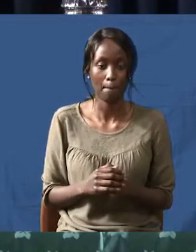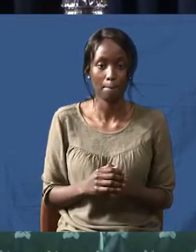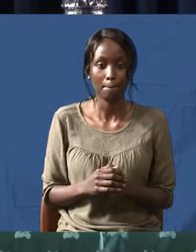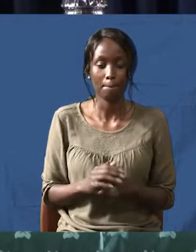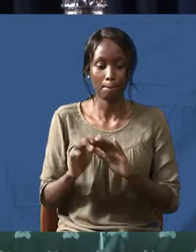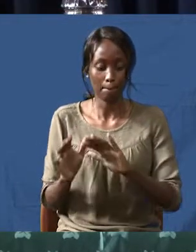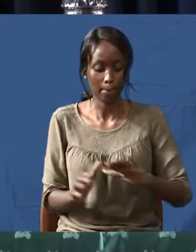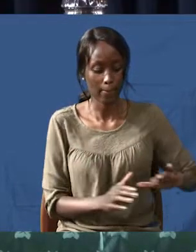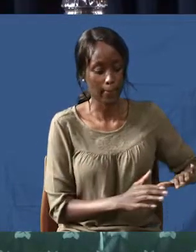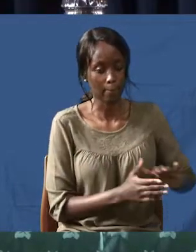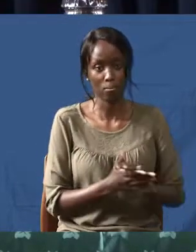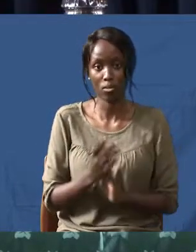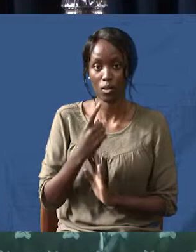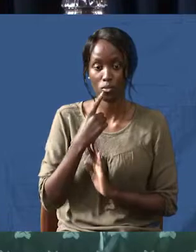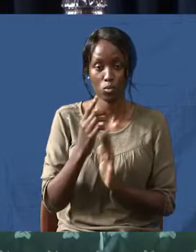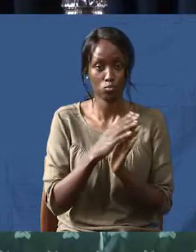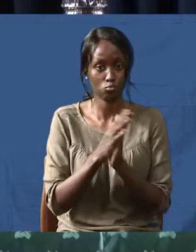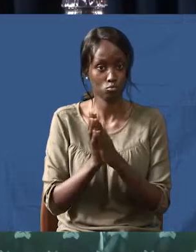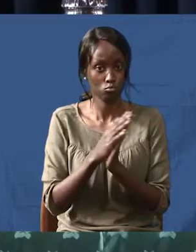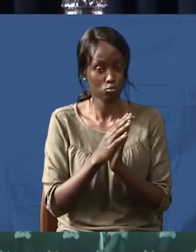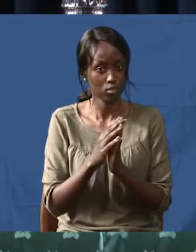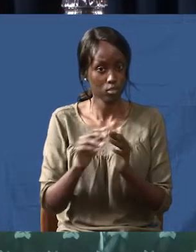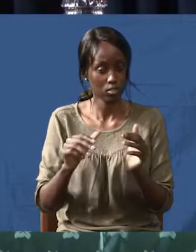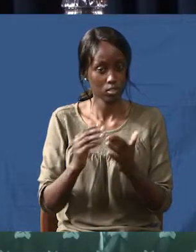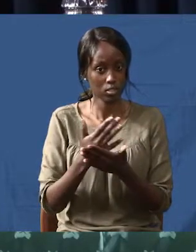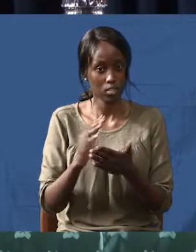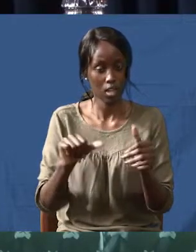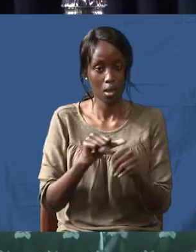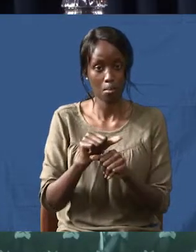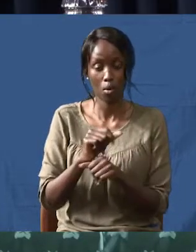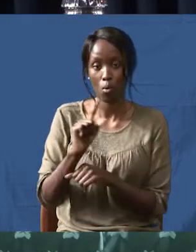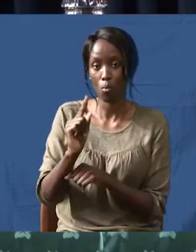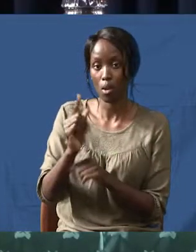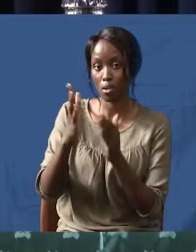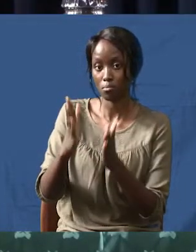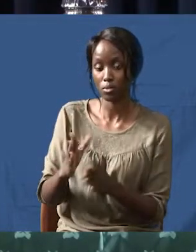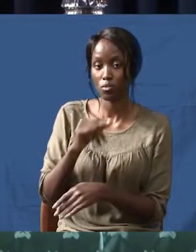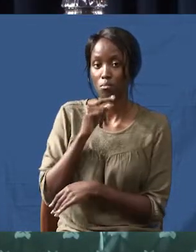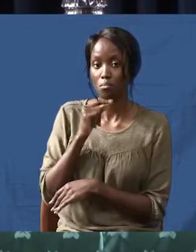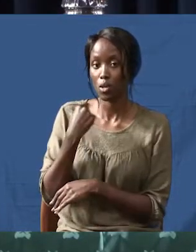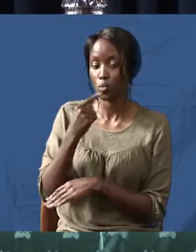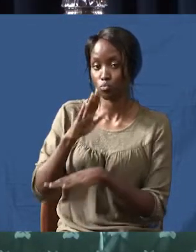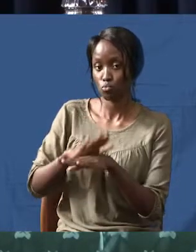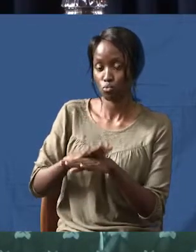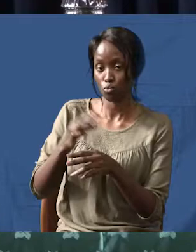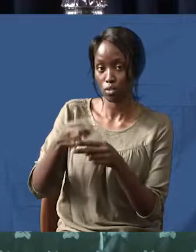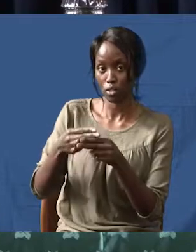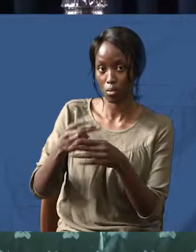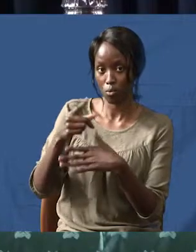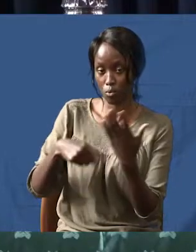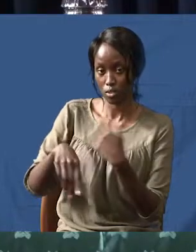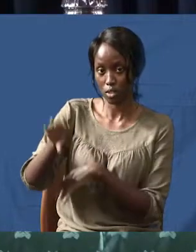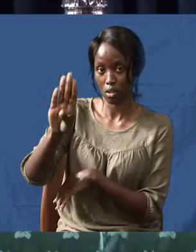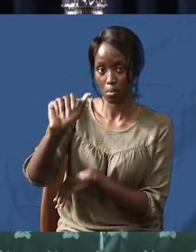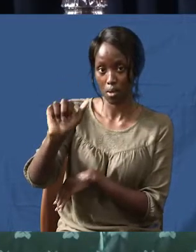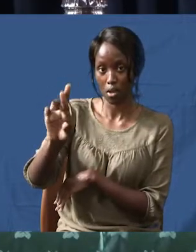So this passage refers to a certain good man known as Barnabas.